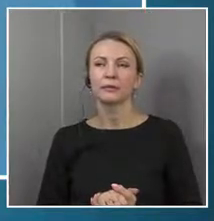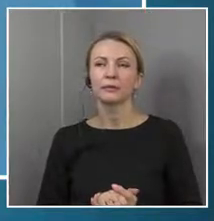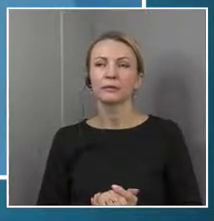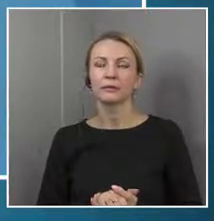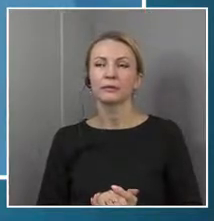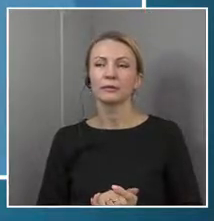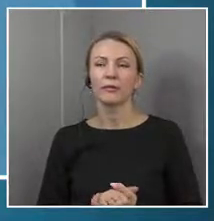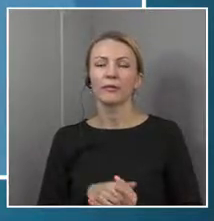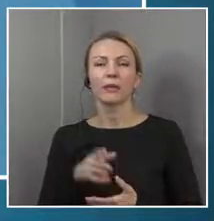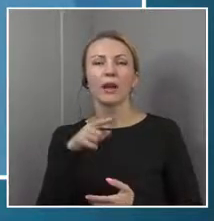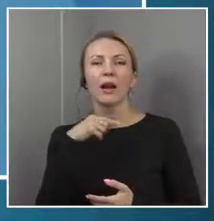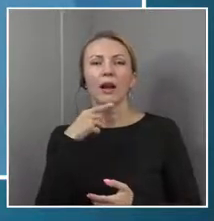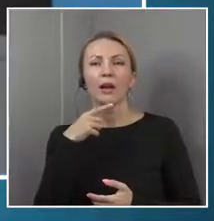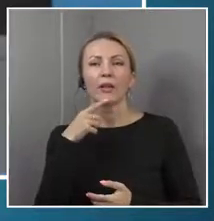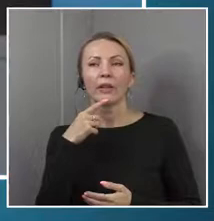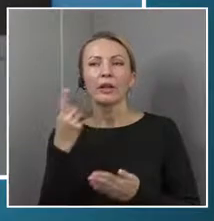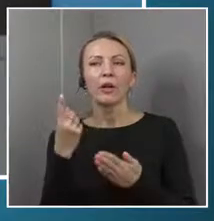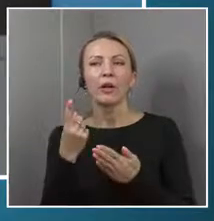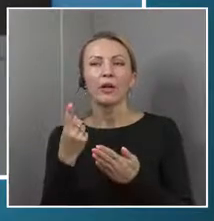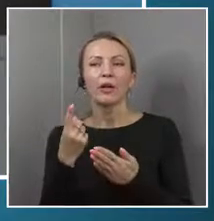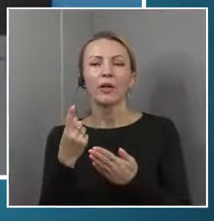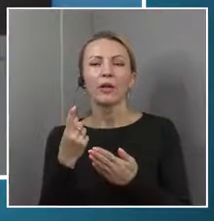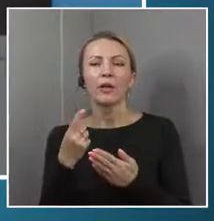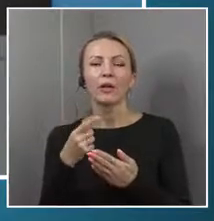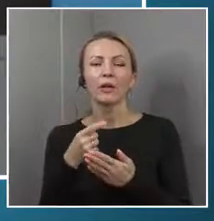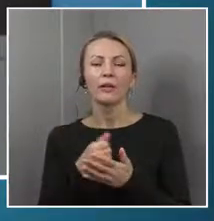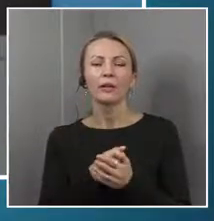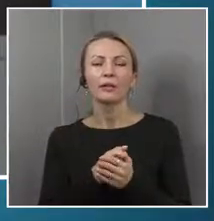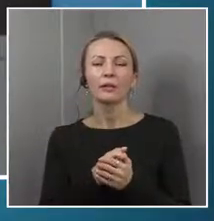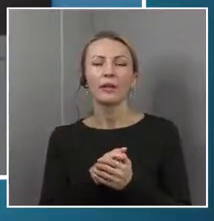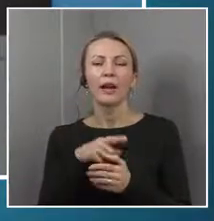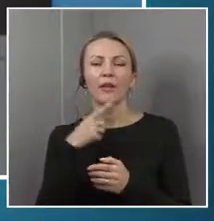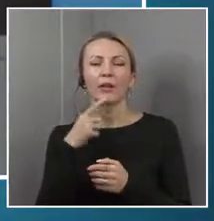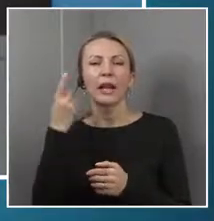I think that you are